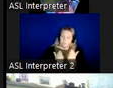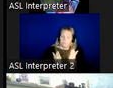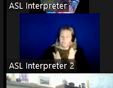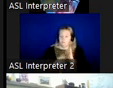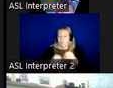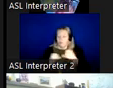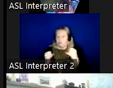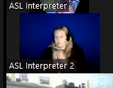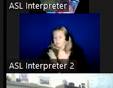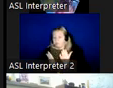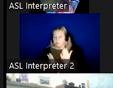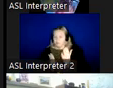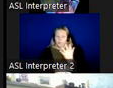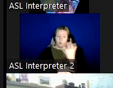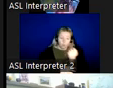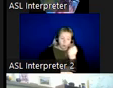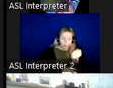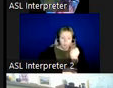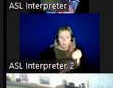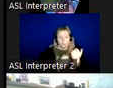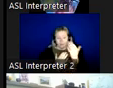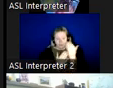no holds or wait lists,